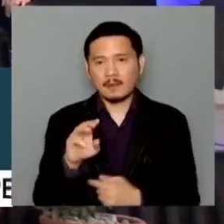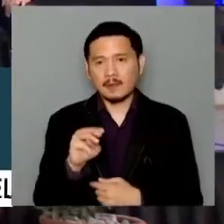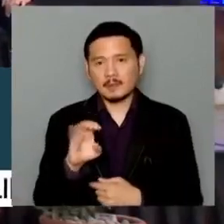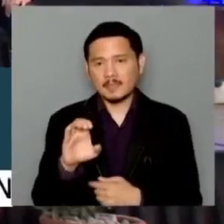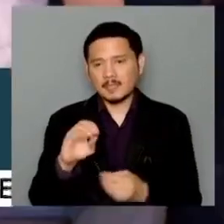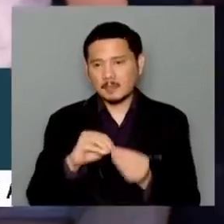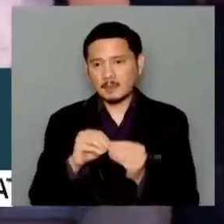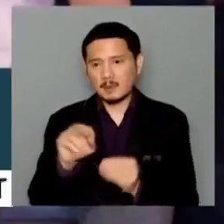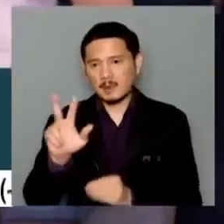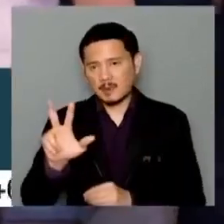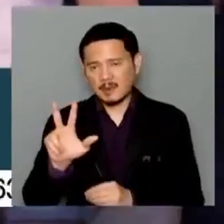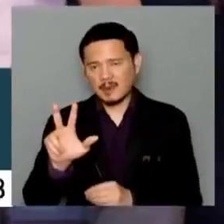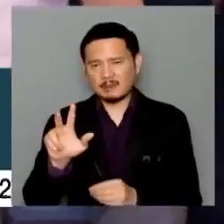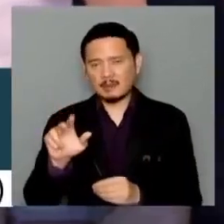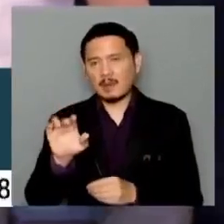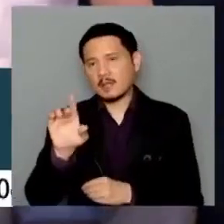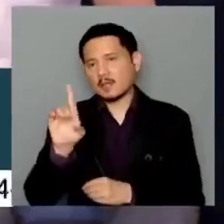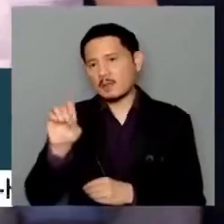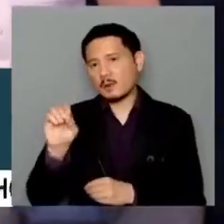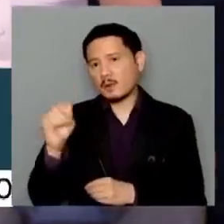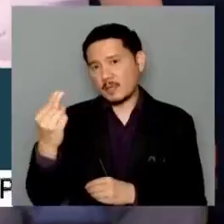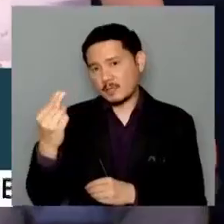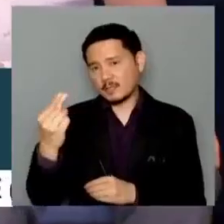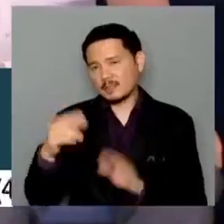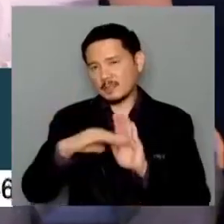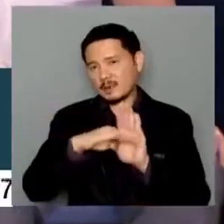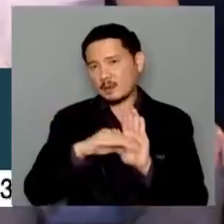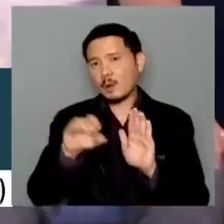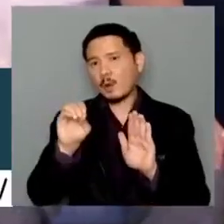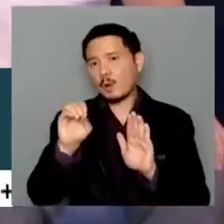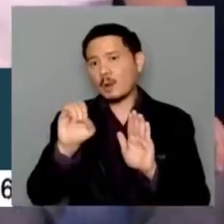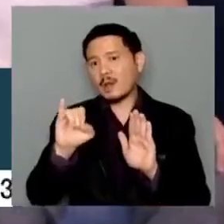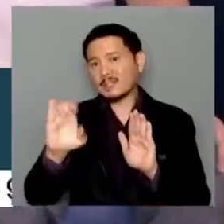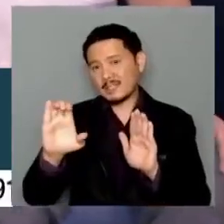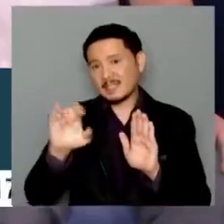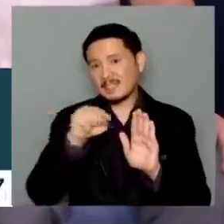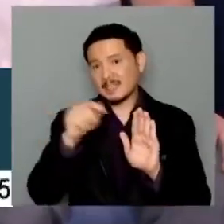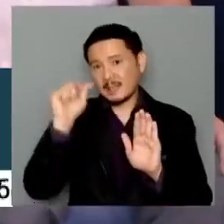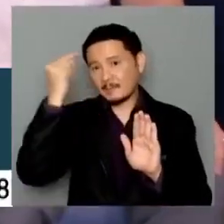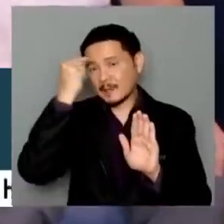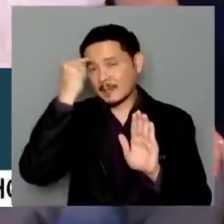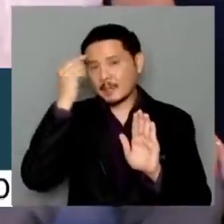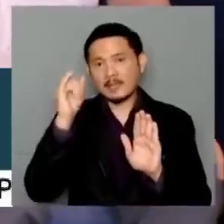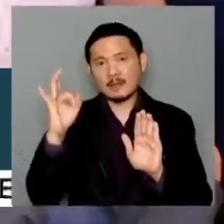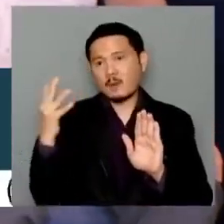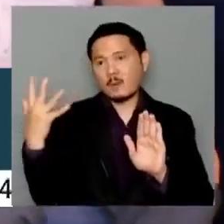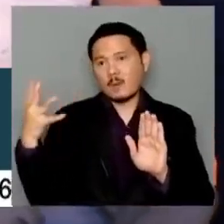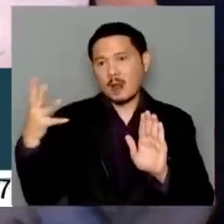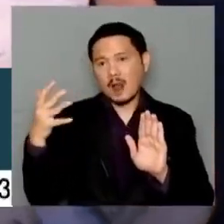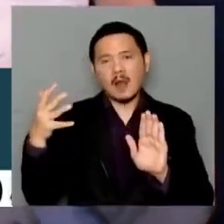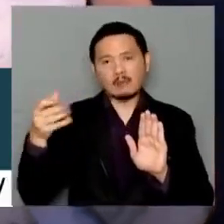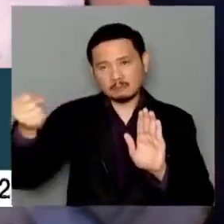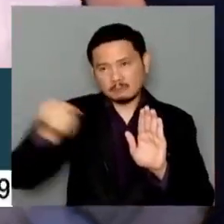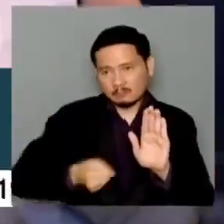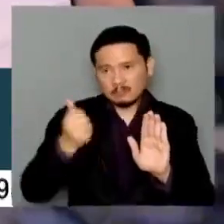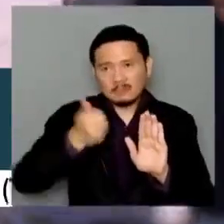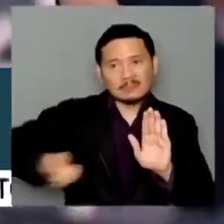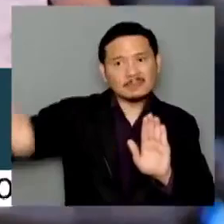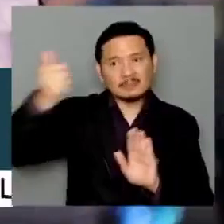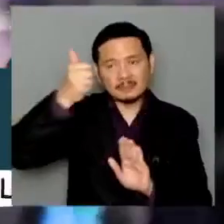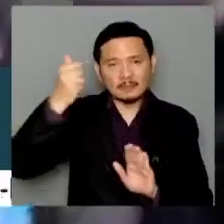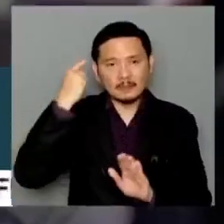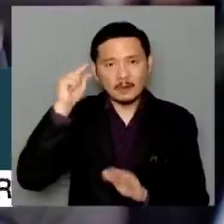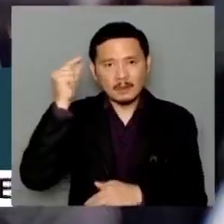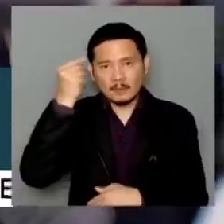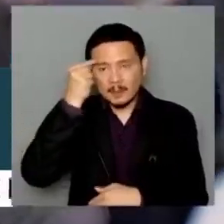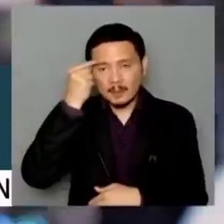DOH OIC or any OIC of the government, which has yet to have a head yet, will be